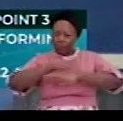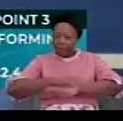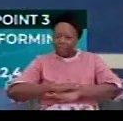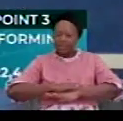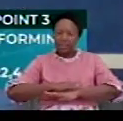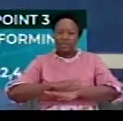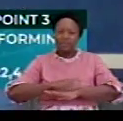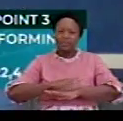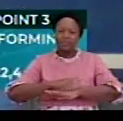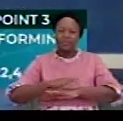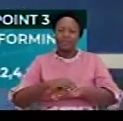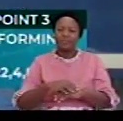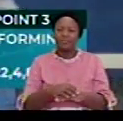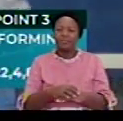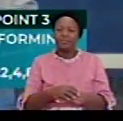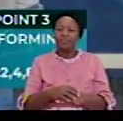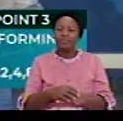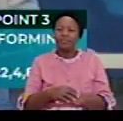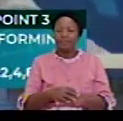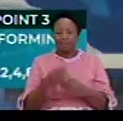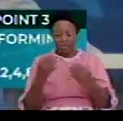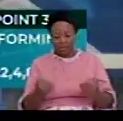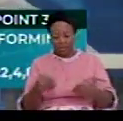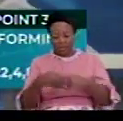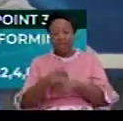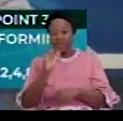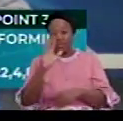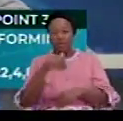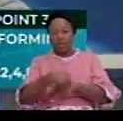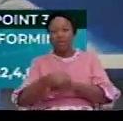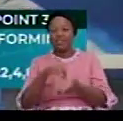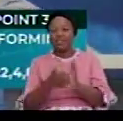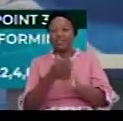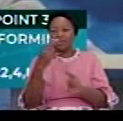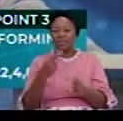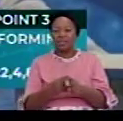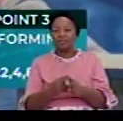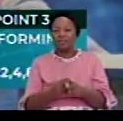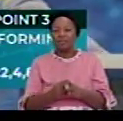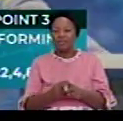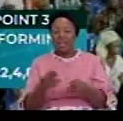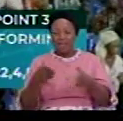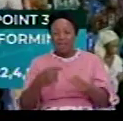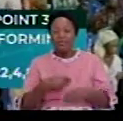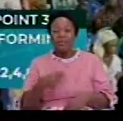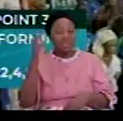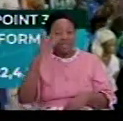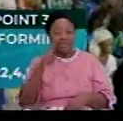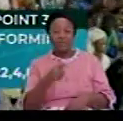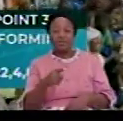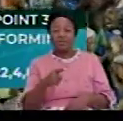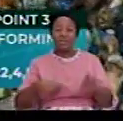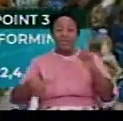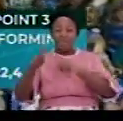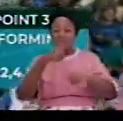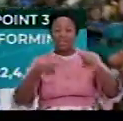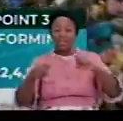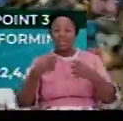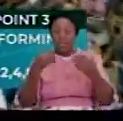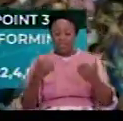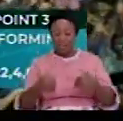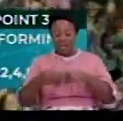rest. Tonight is your night. Let me hear you. Tonight is your night.